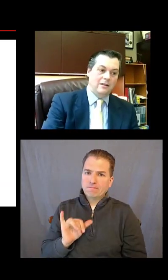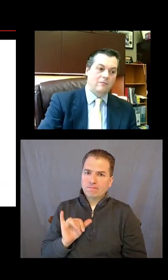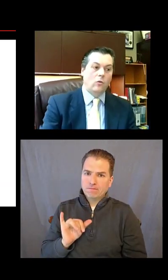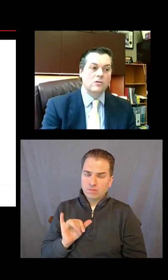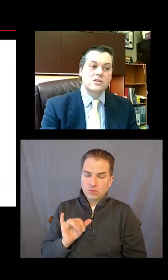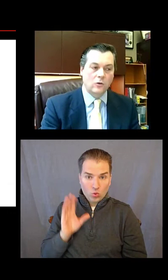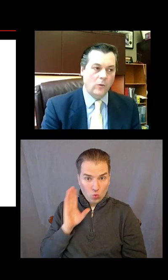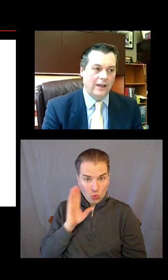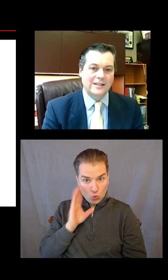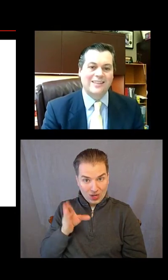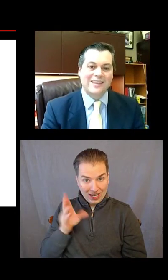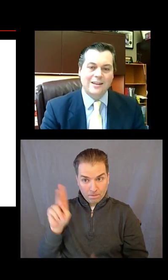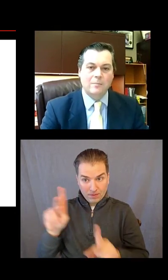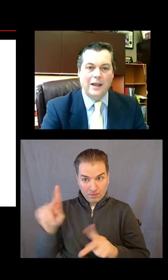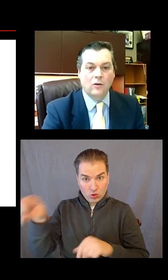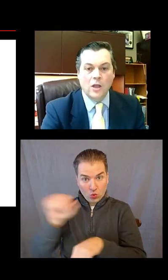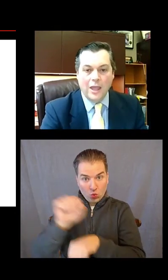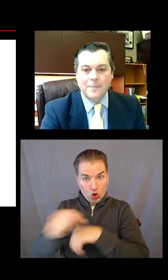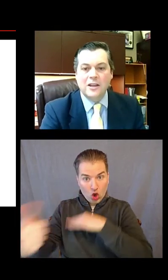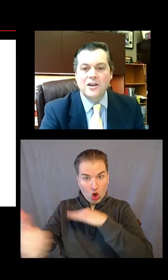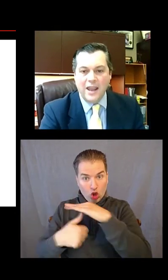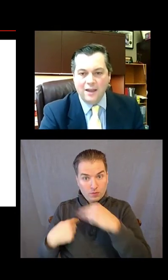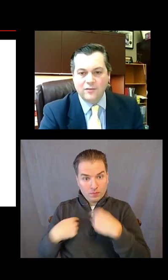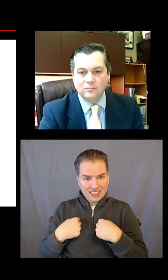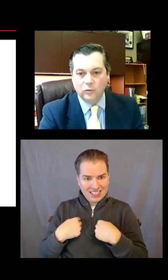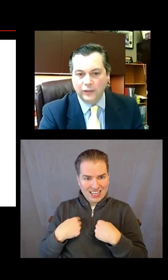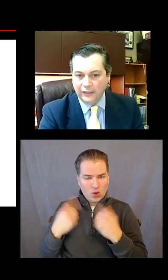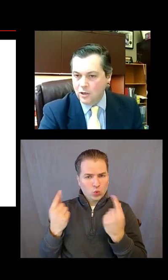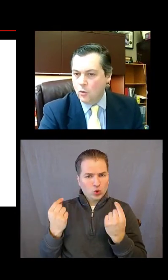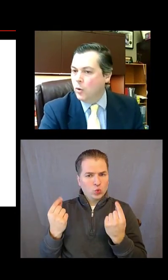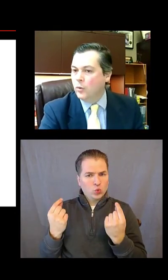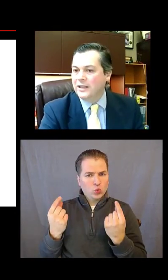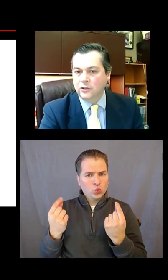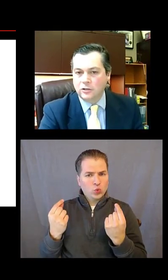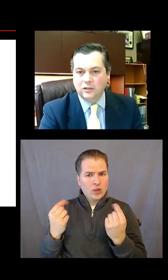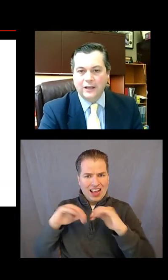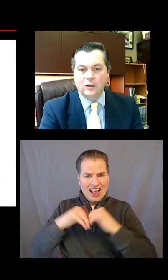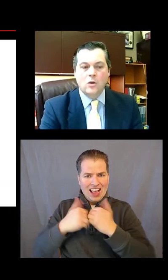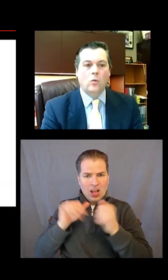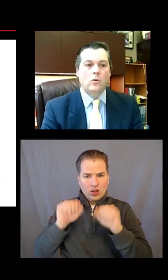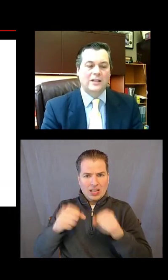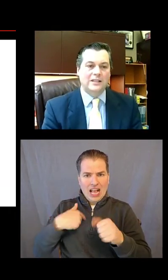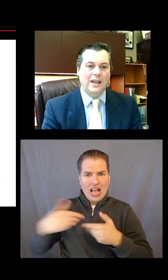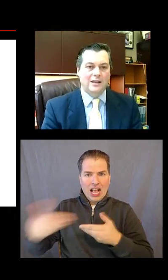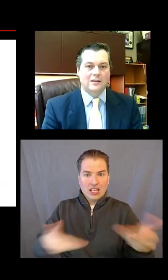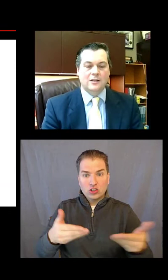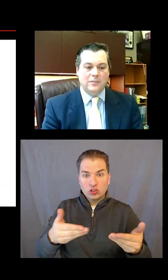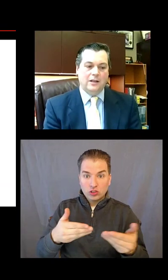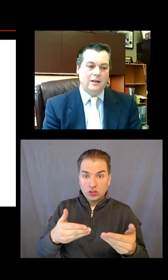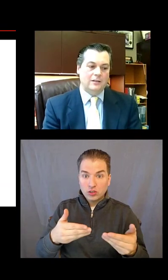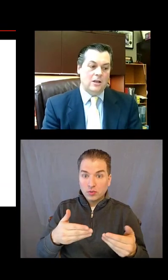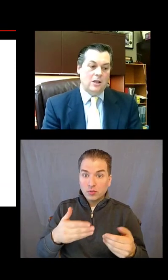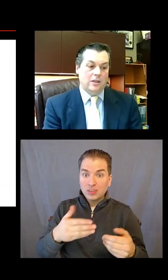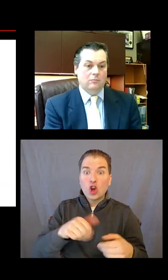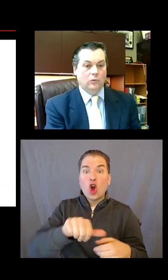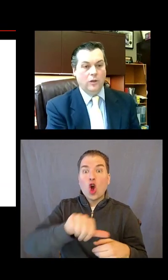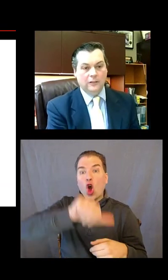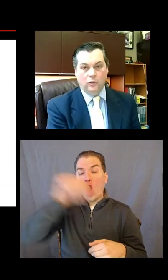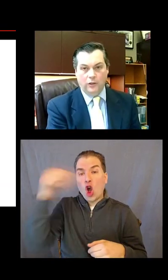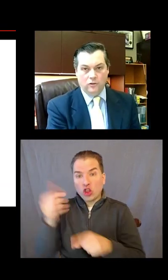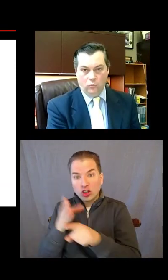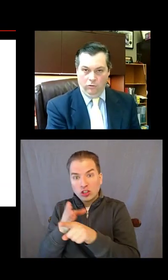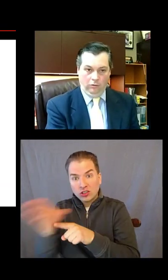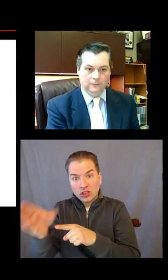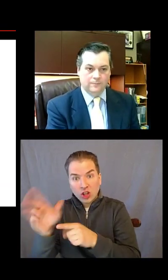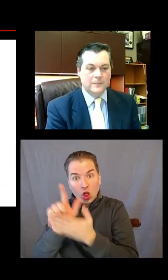and being forced in a way to think about, am I going to have an employee? What would it look like? What would it take? Because the